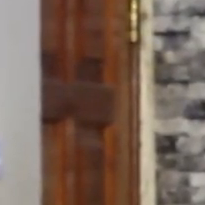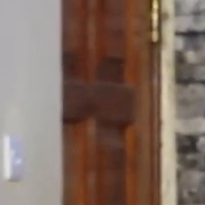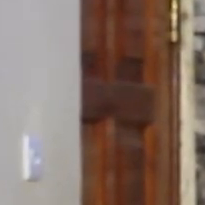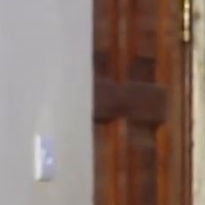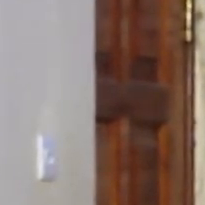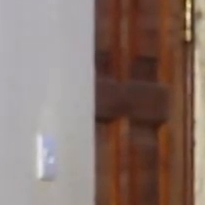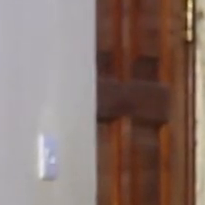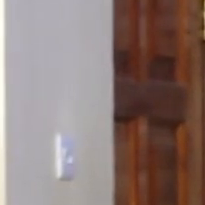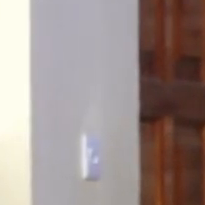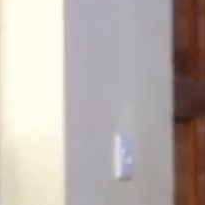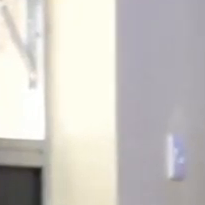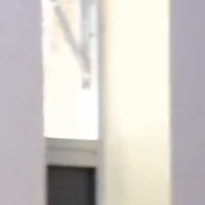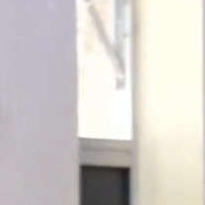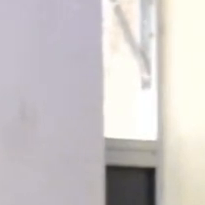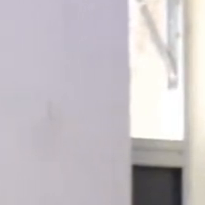miraculously.